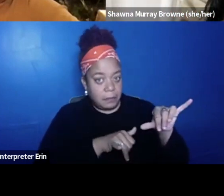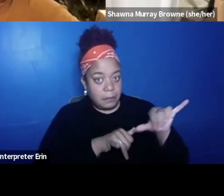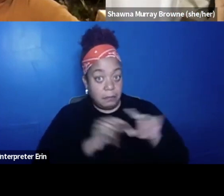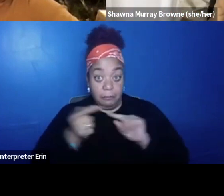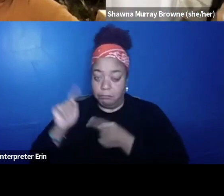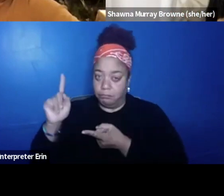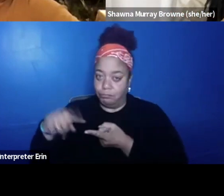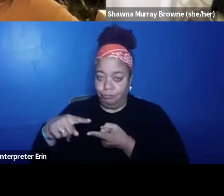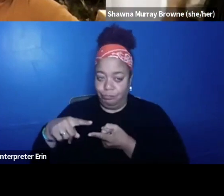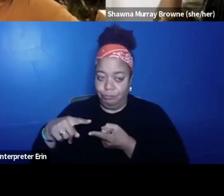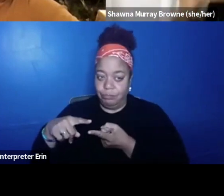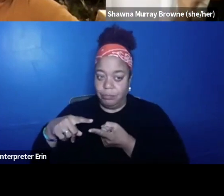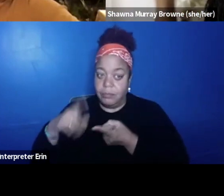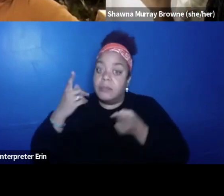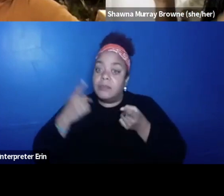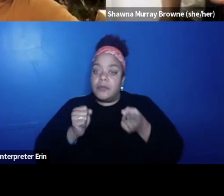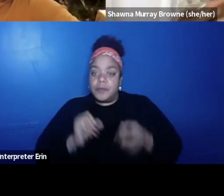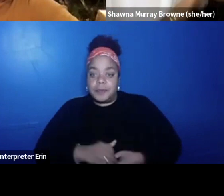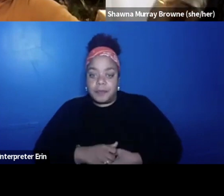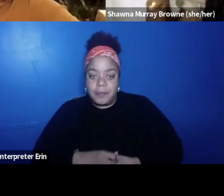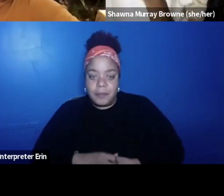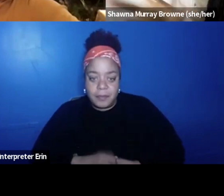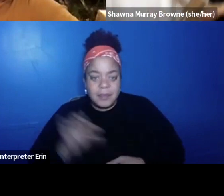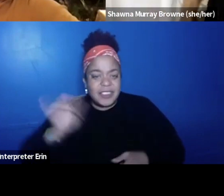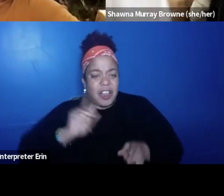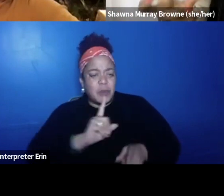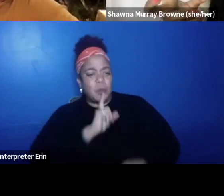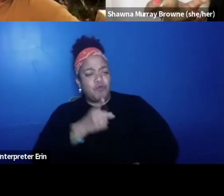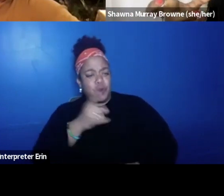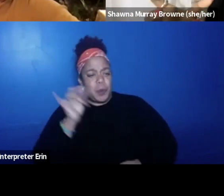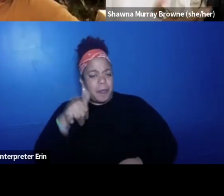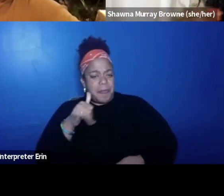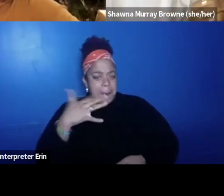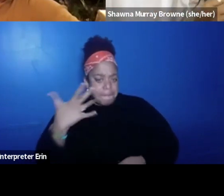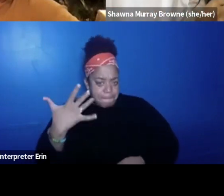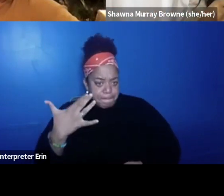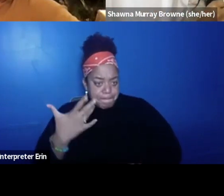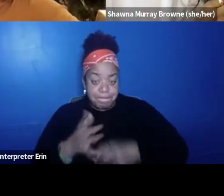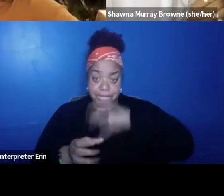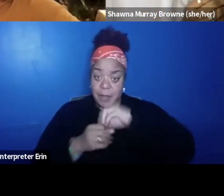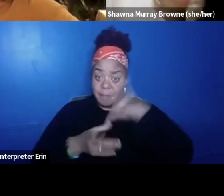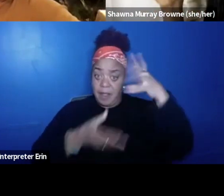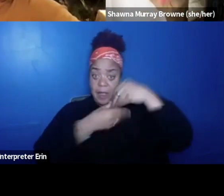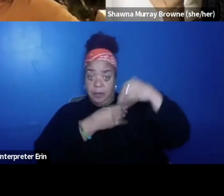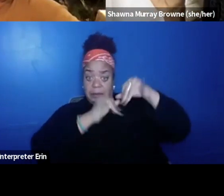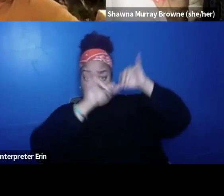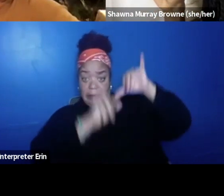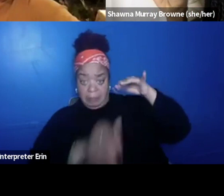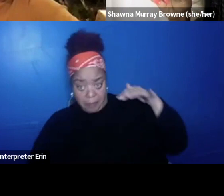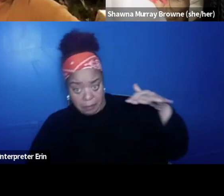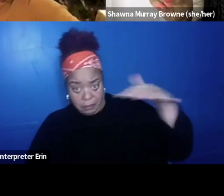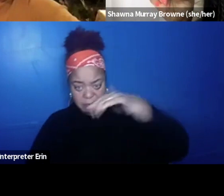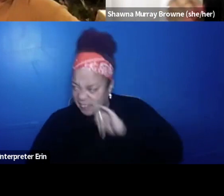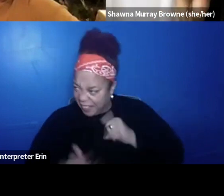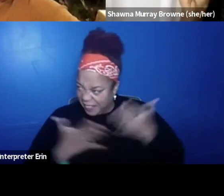that's a thing, but outside sort of working within an institution where we might still be under